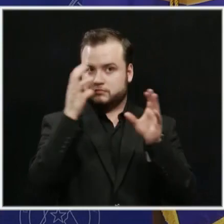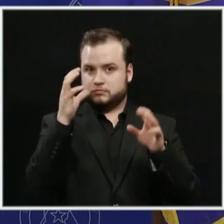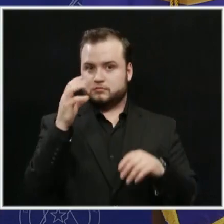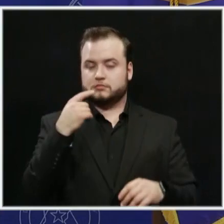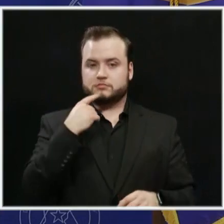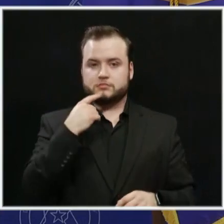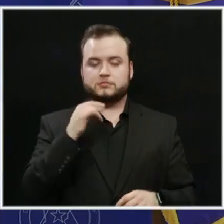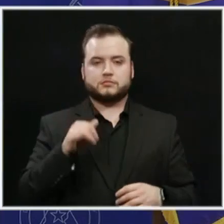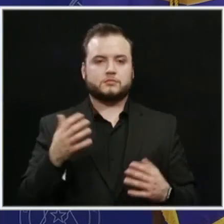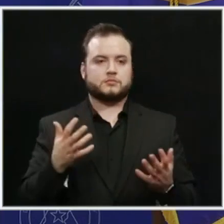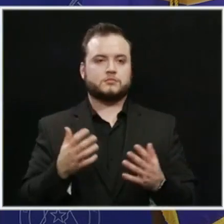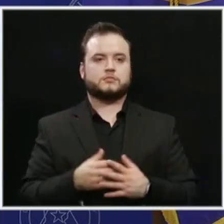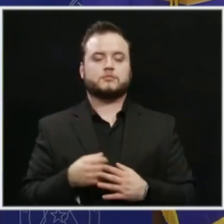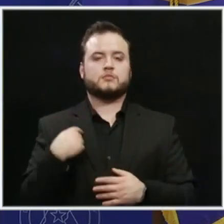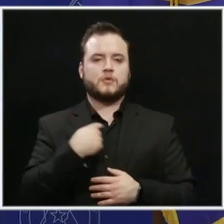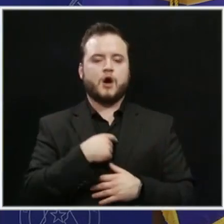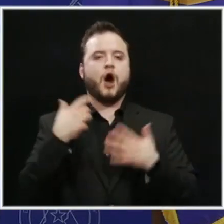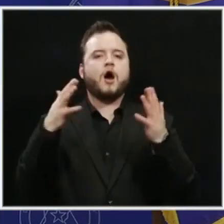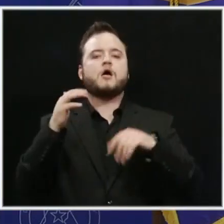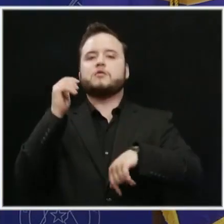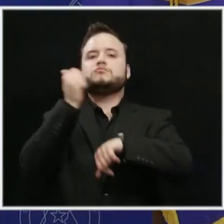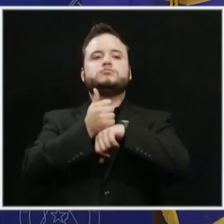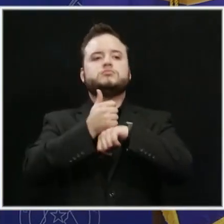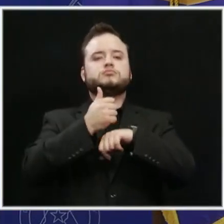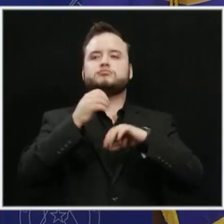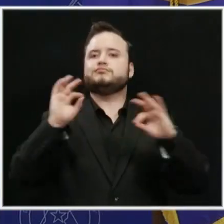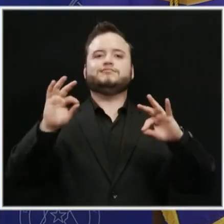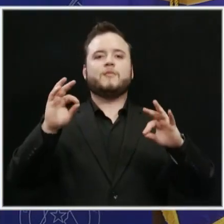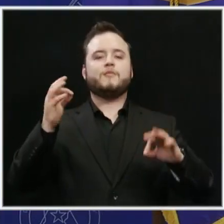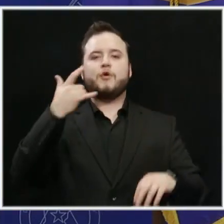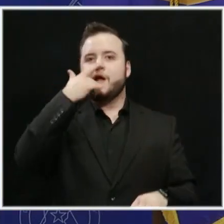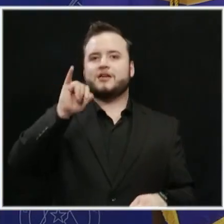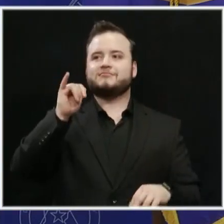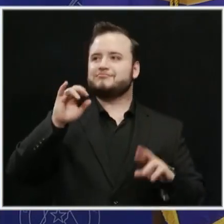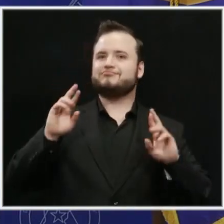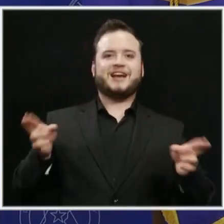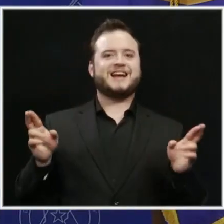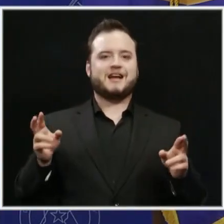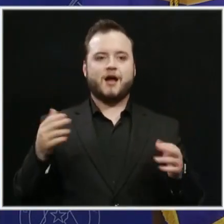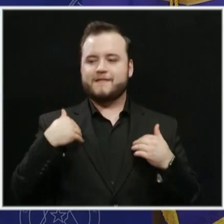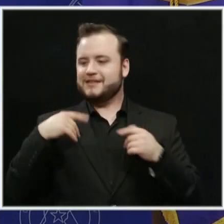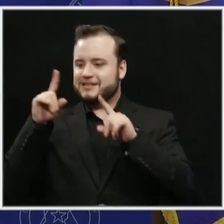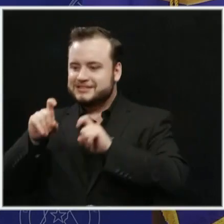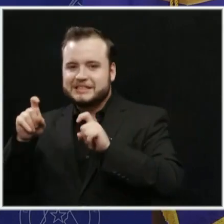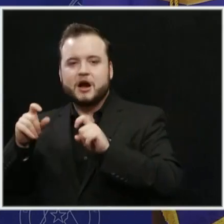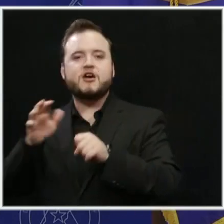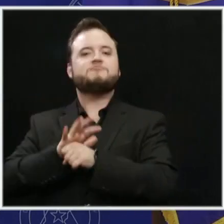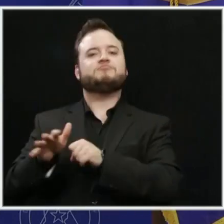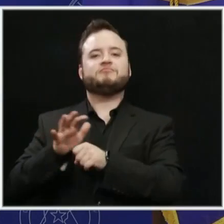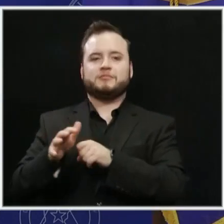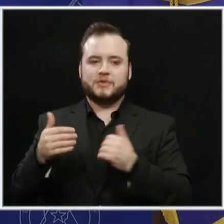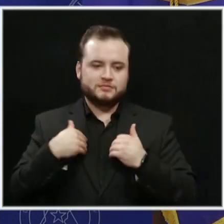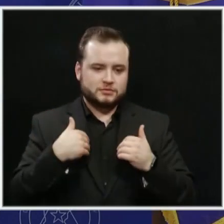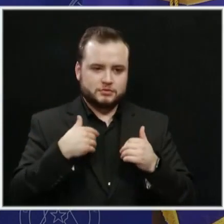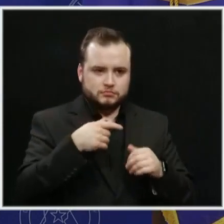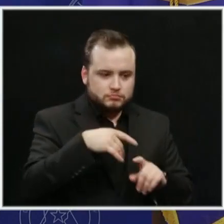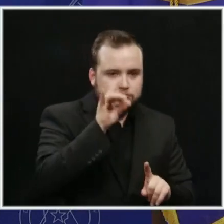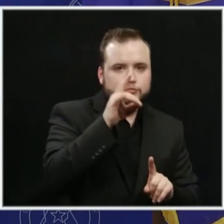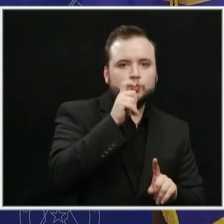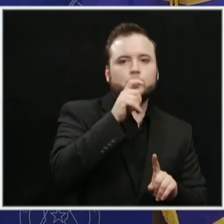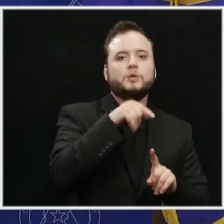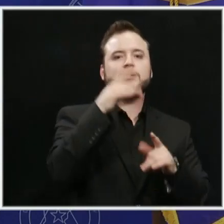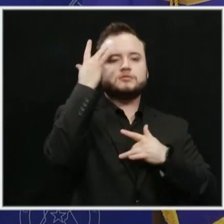beginning we want to get to. We're able to test, trace, isolate, and bring as much things back on as we possibly can.